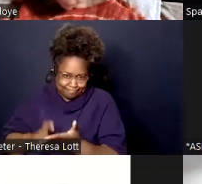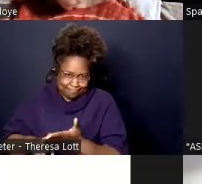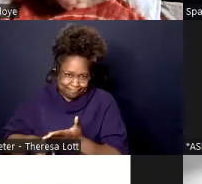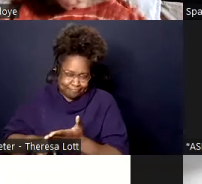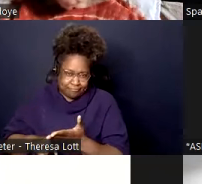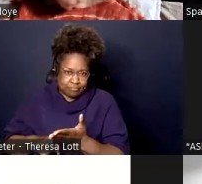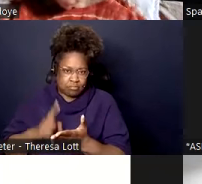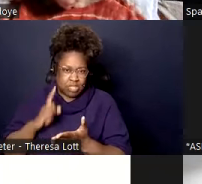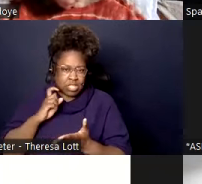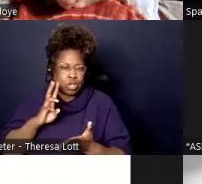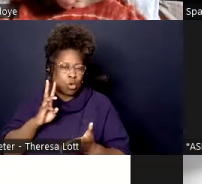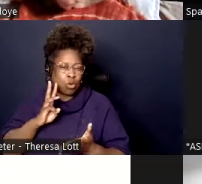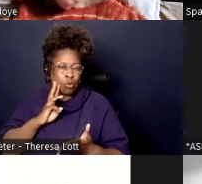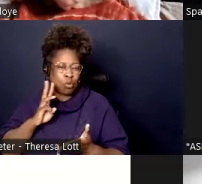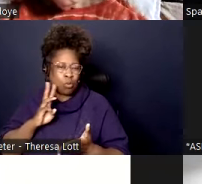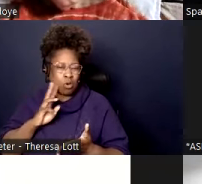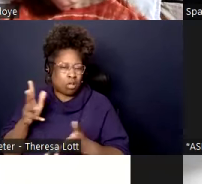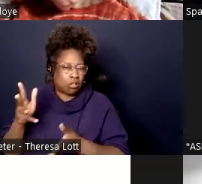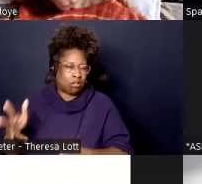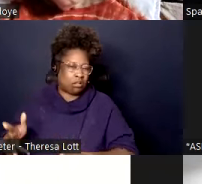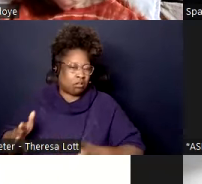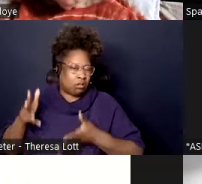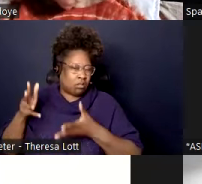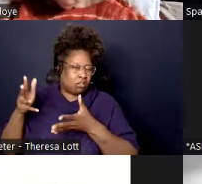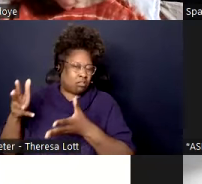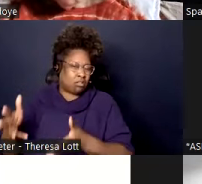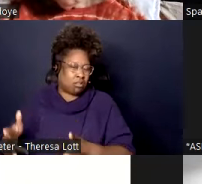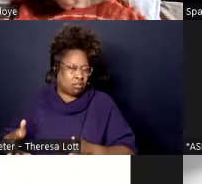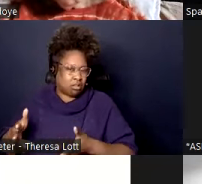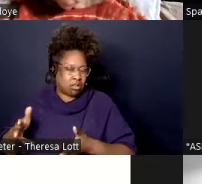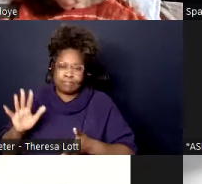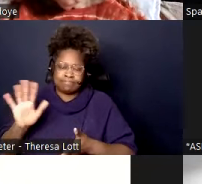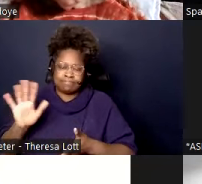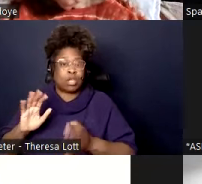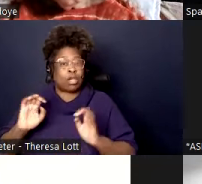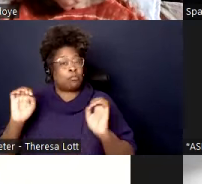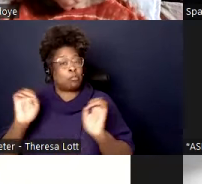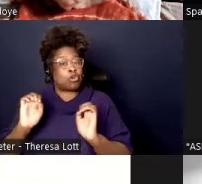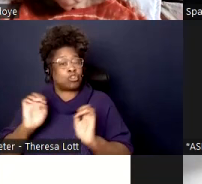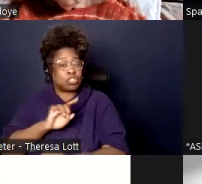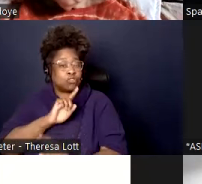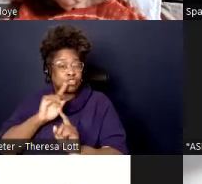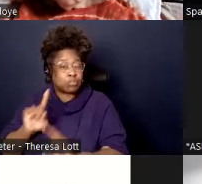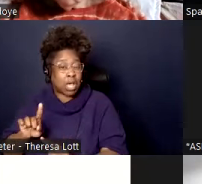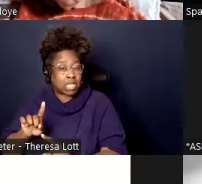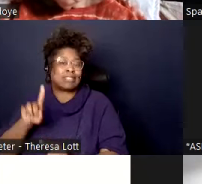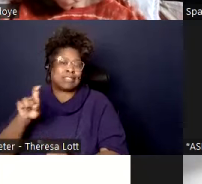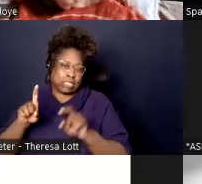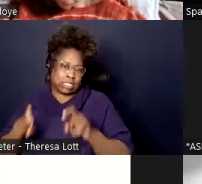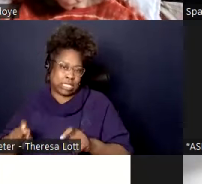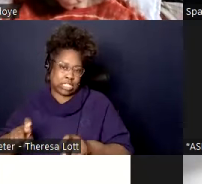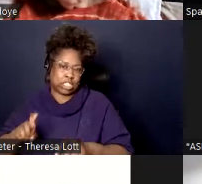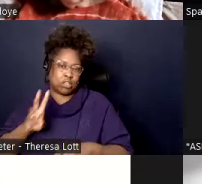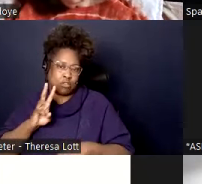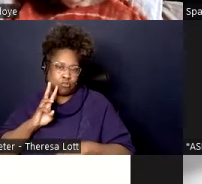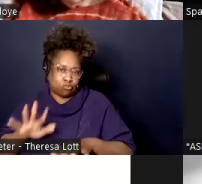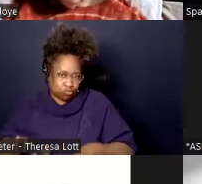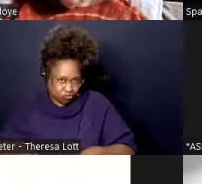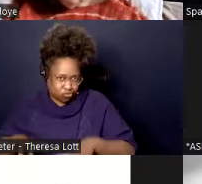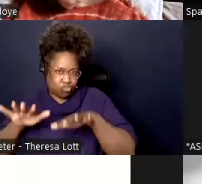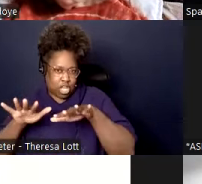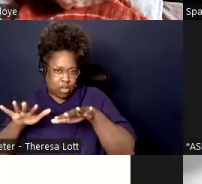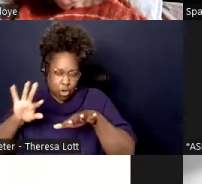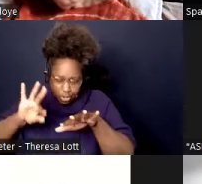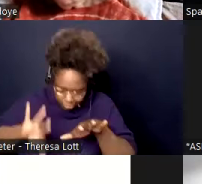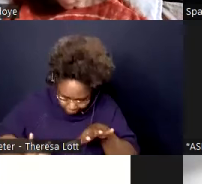stagnant. So we really need, as part of emergency response, that needs to be testing of floodwaters for the water